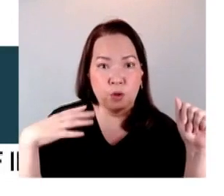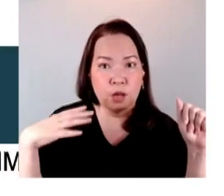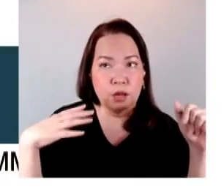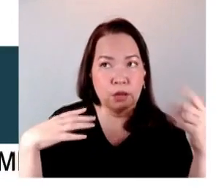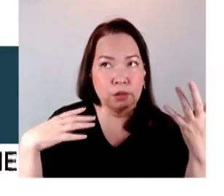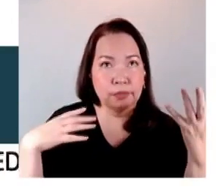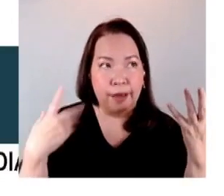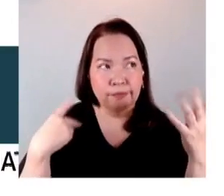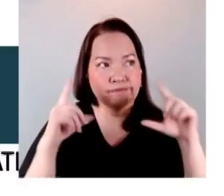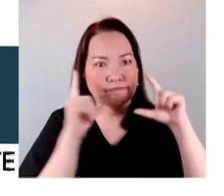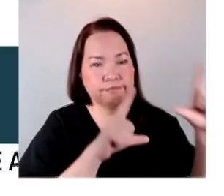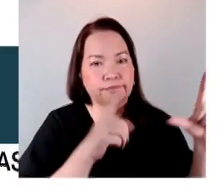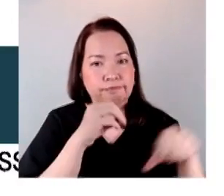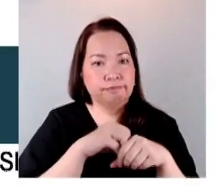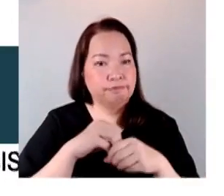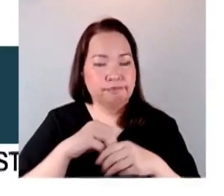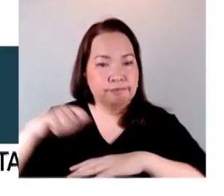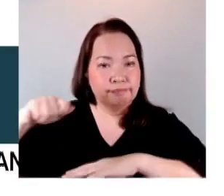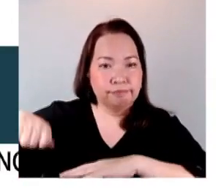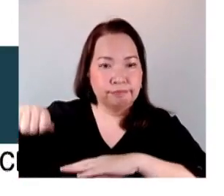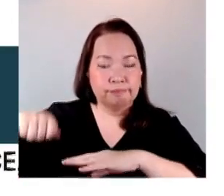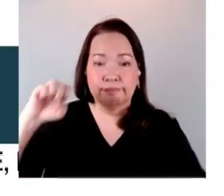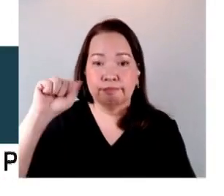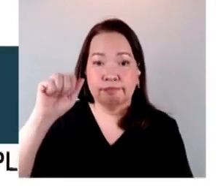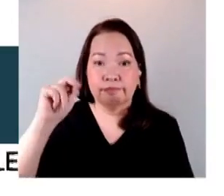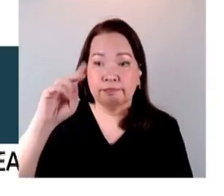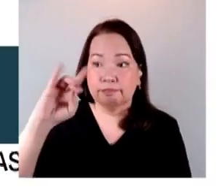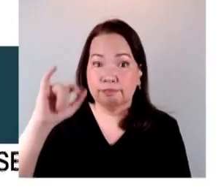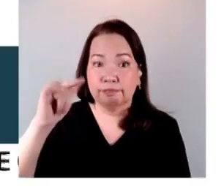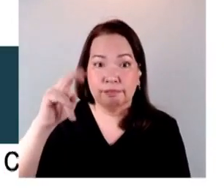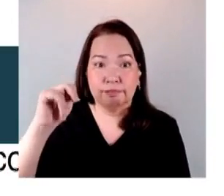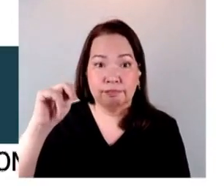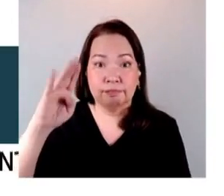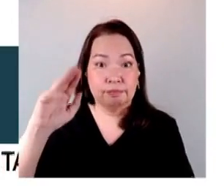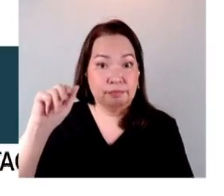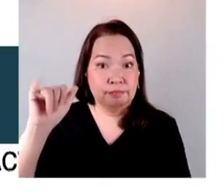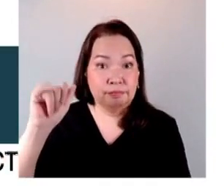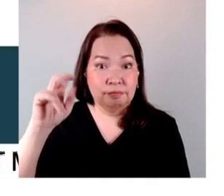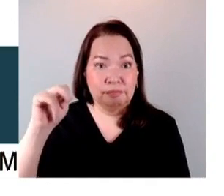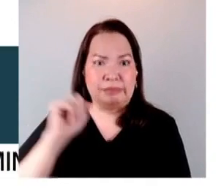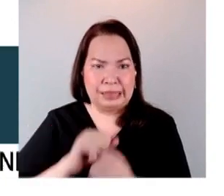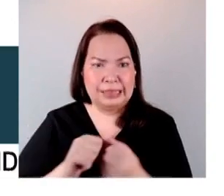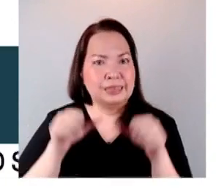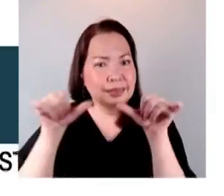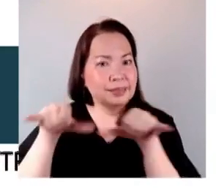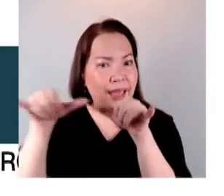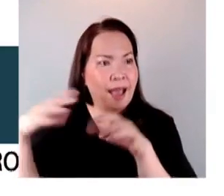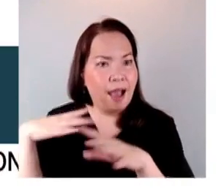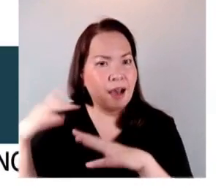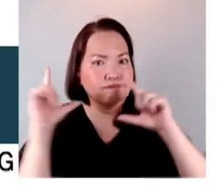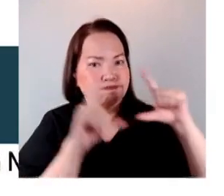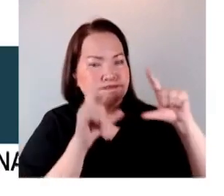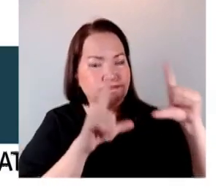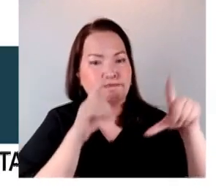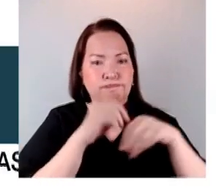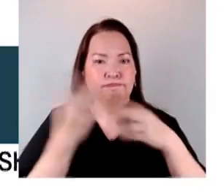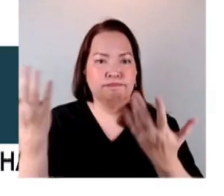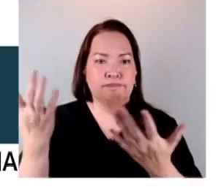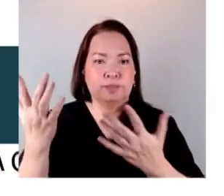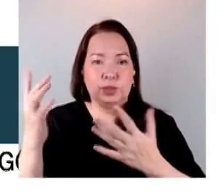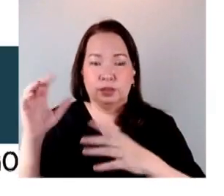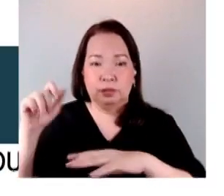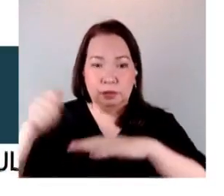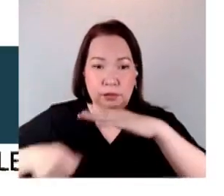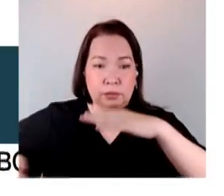Bayan. So many of these cases are still pending before the Sandigan Bayan or in the Supreme Court, as well as in the United States. In the